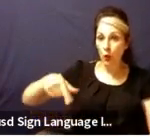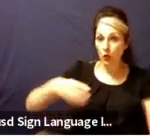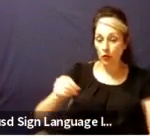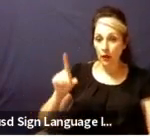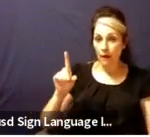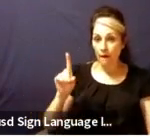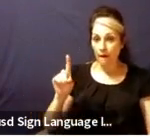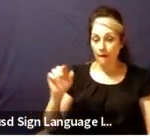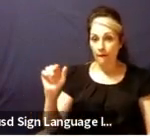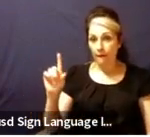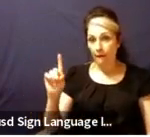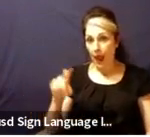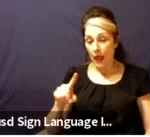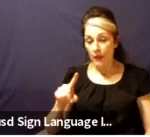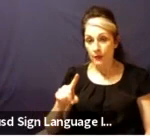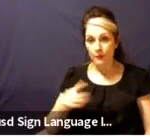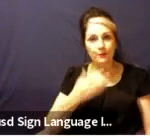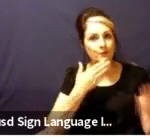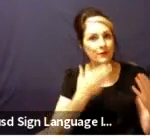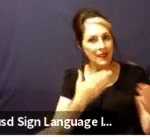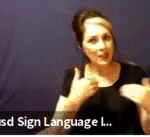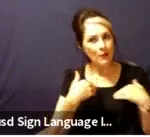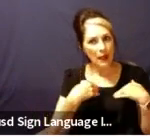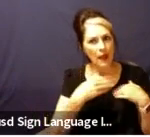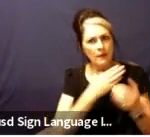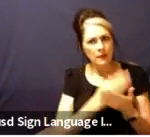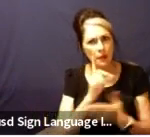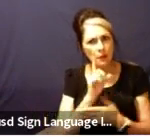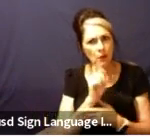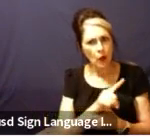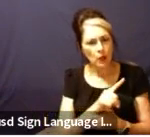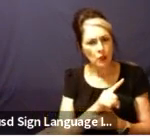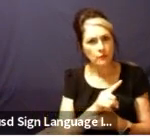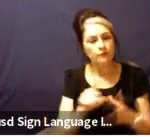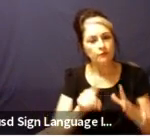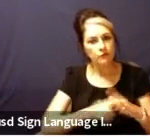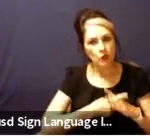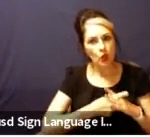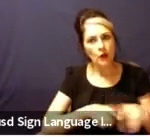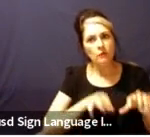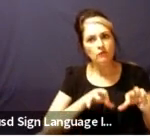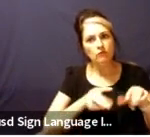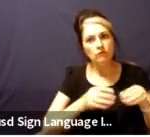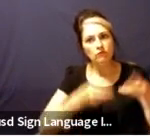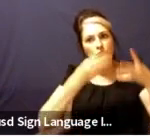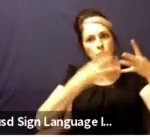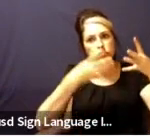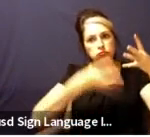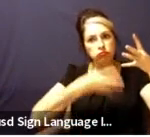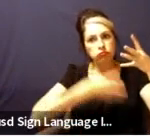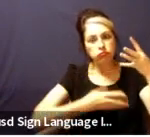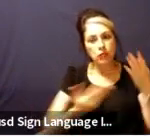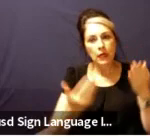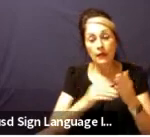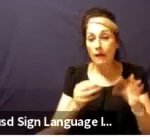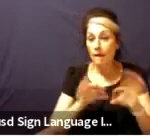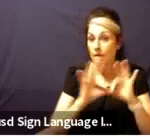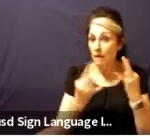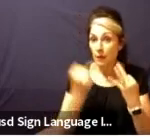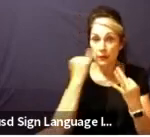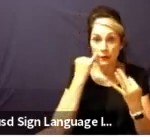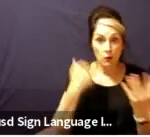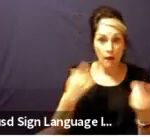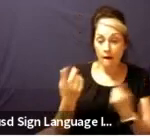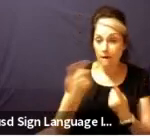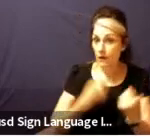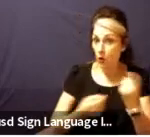Thank you, Erin. We do have some questions that have started coming in. Again, families, if you have a